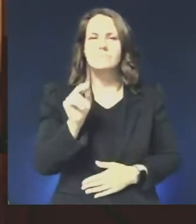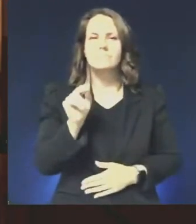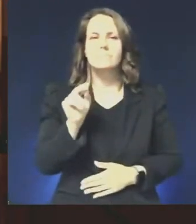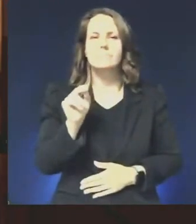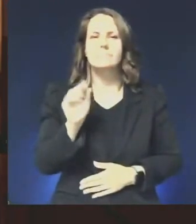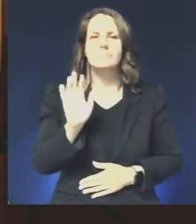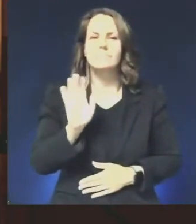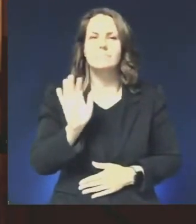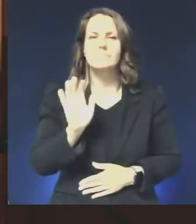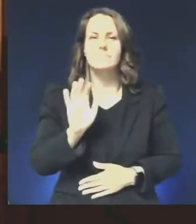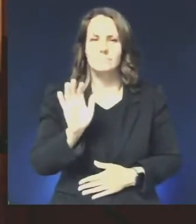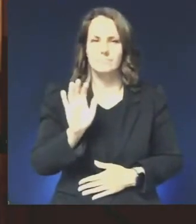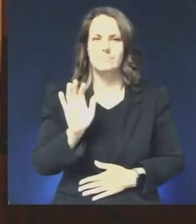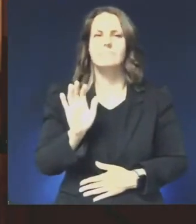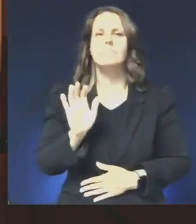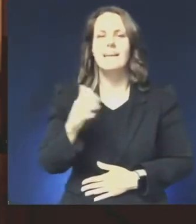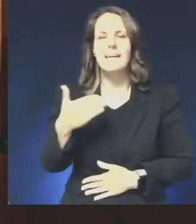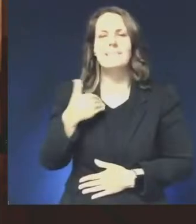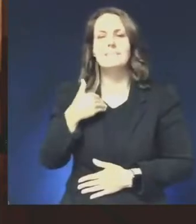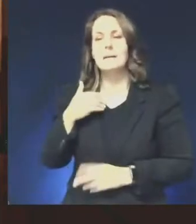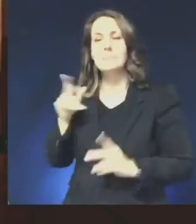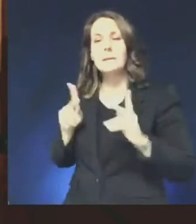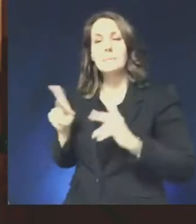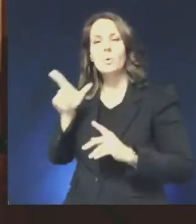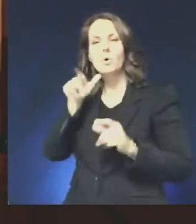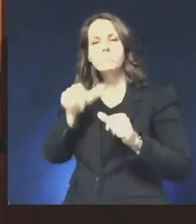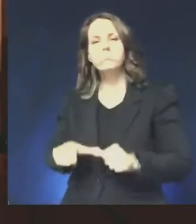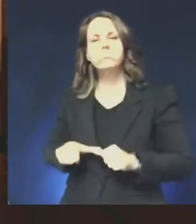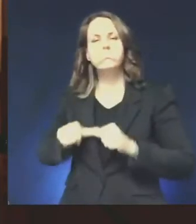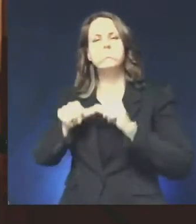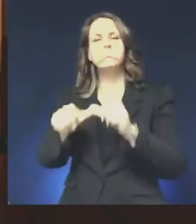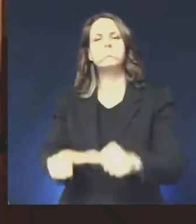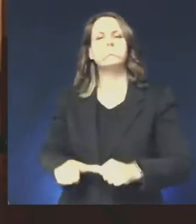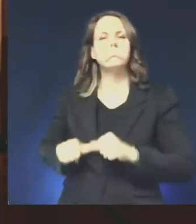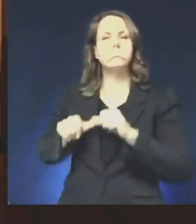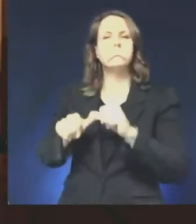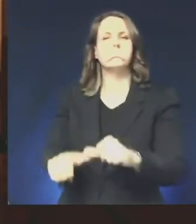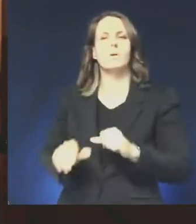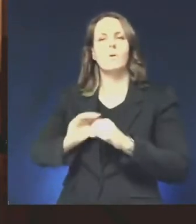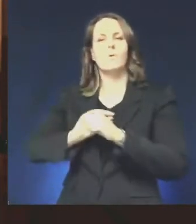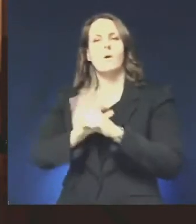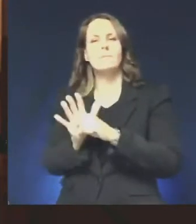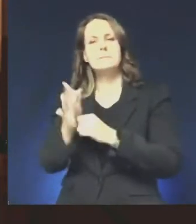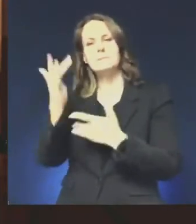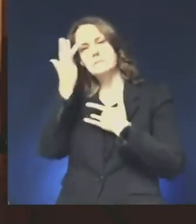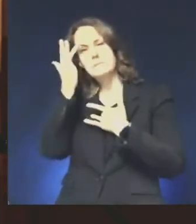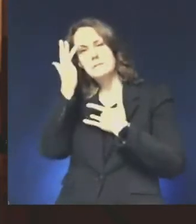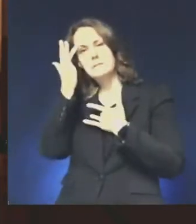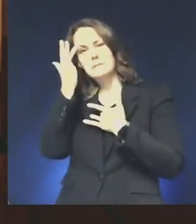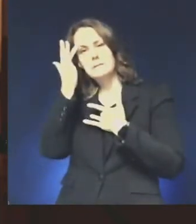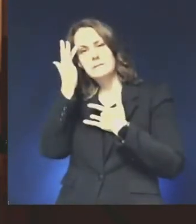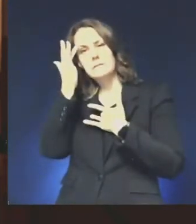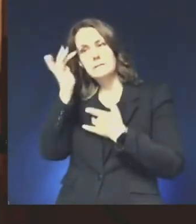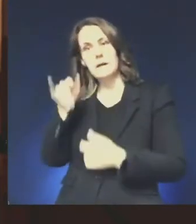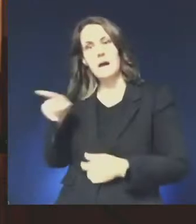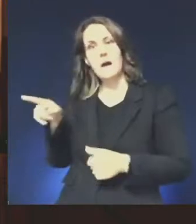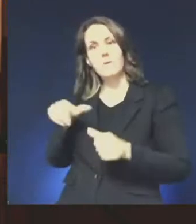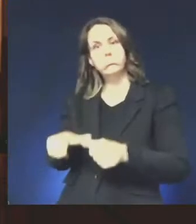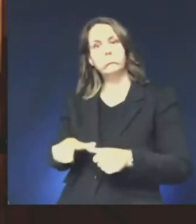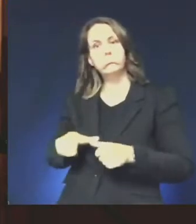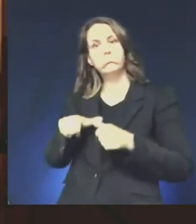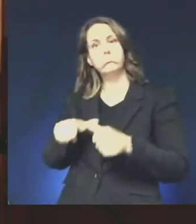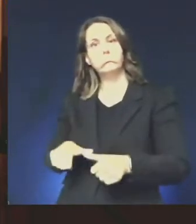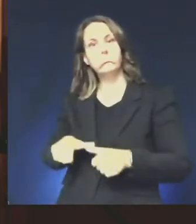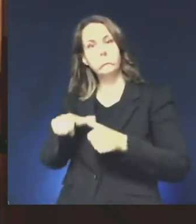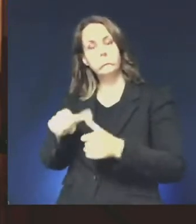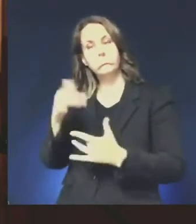live with, that can deeply impact the quality of their lives. And so while younger people may be less likely